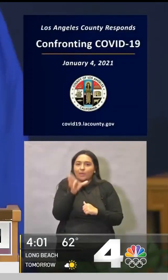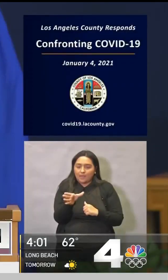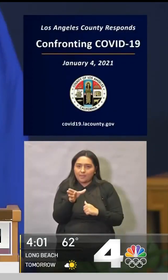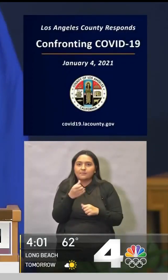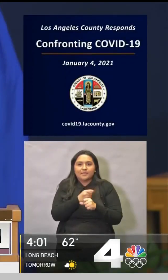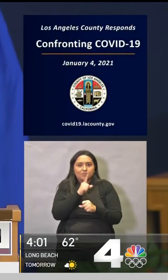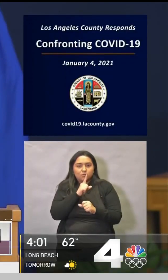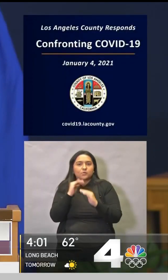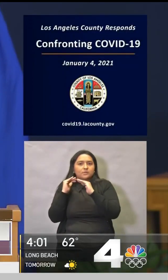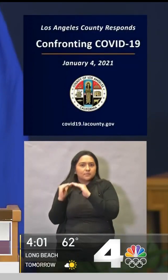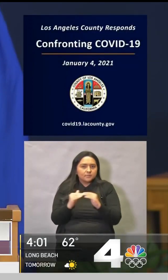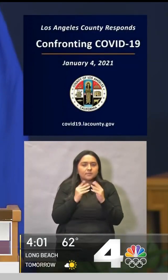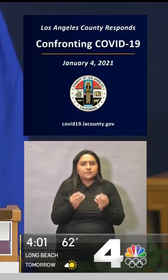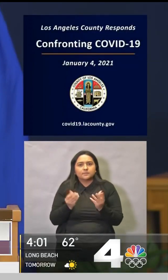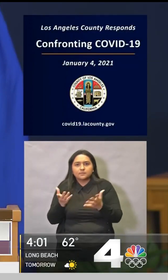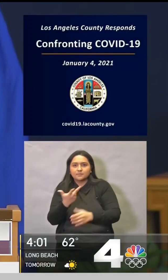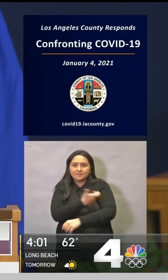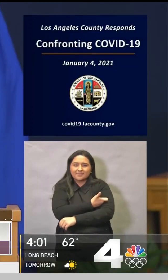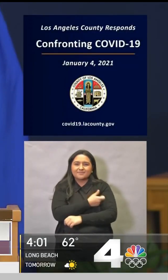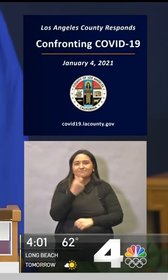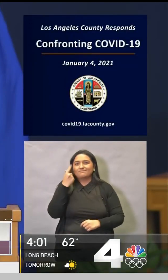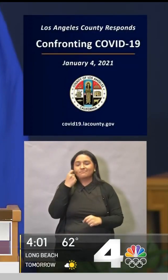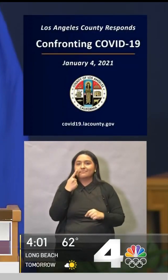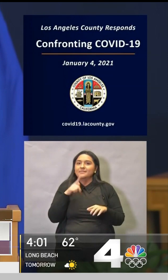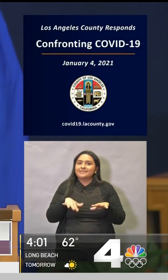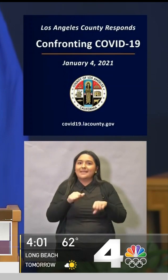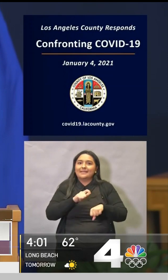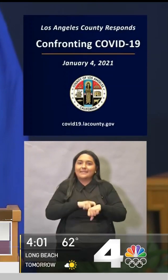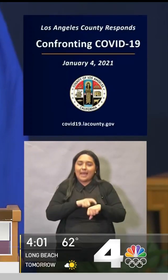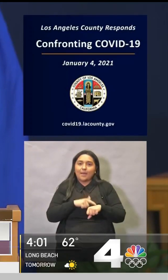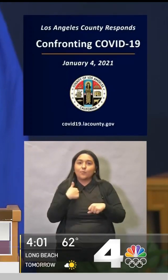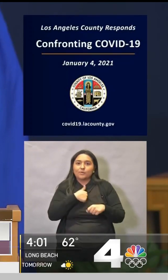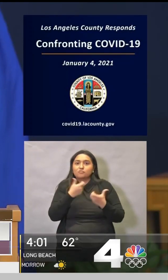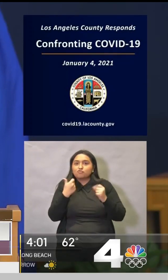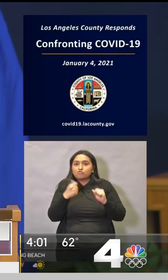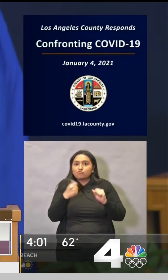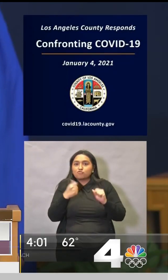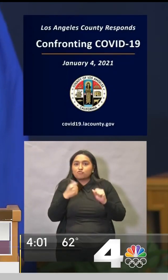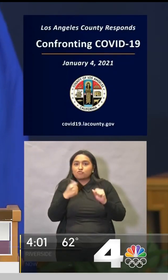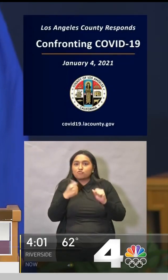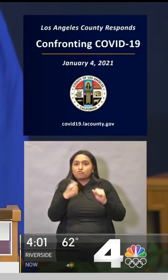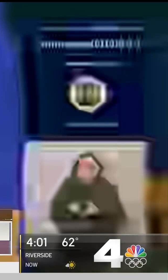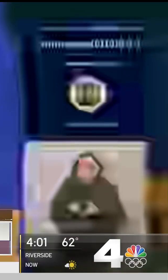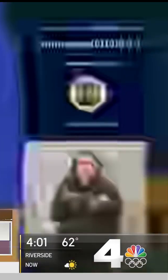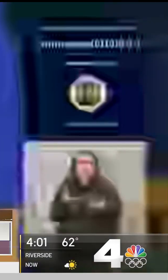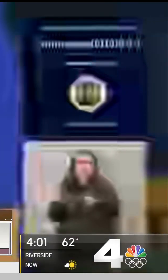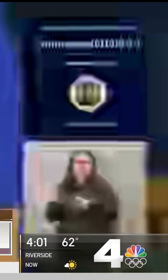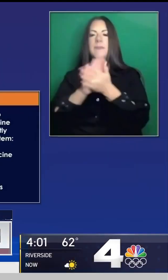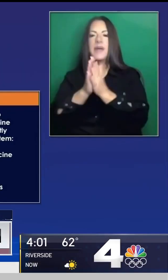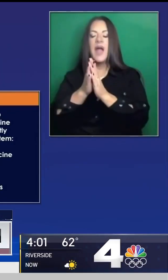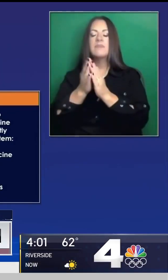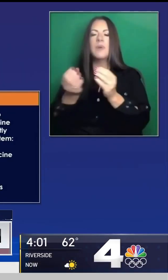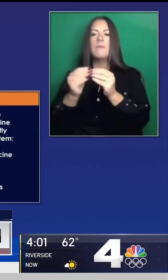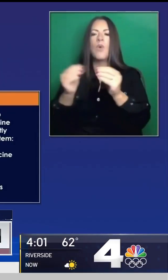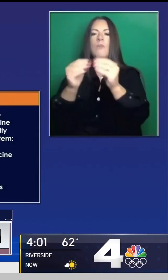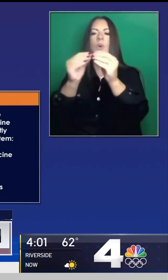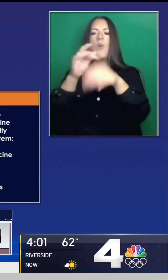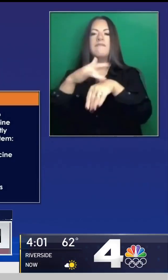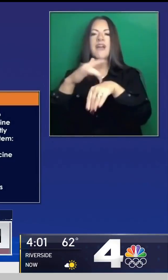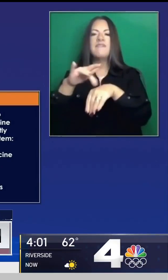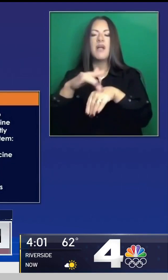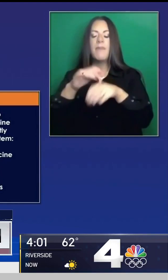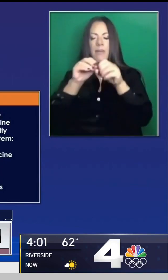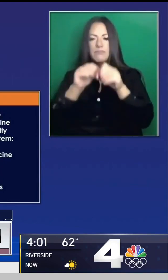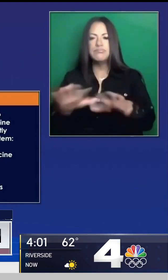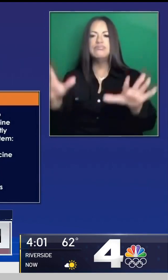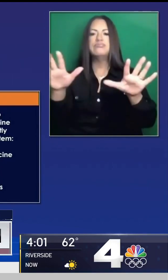We continue to get the vaccine deliveries weekly, but the amounts fall short of what the federal government told us we would receive. It's gone too slowly, I